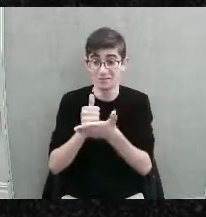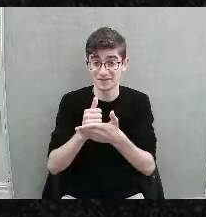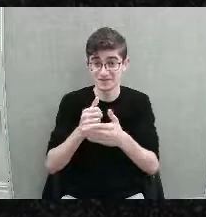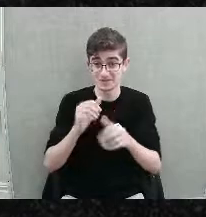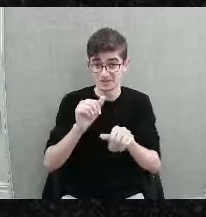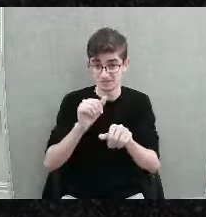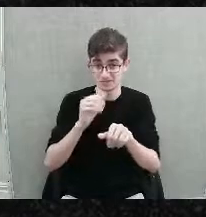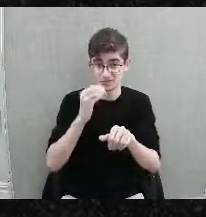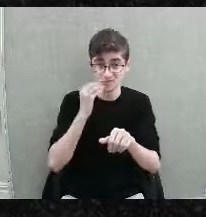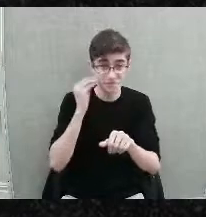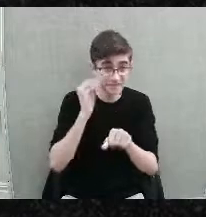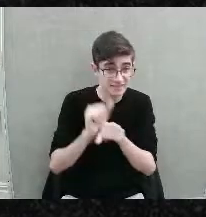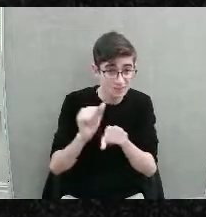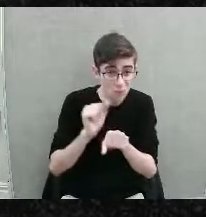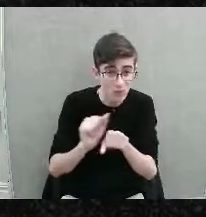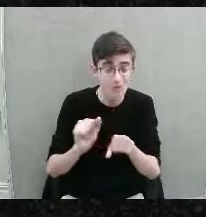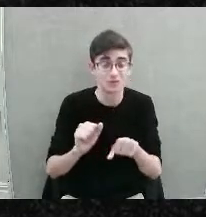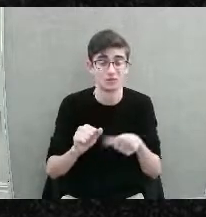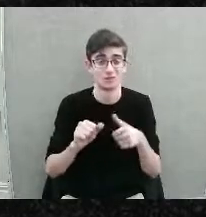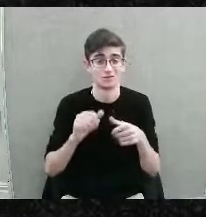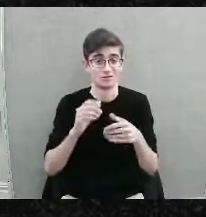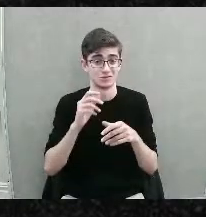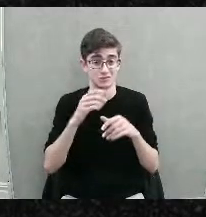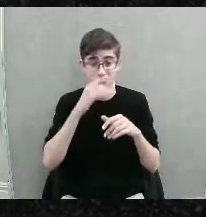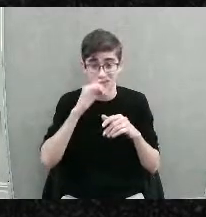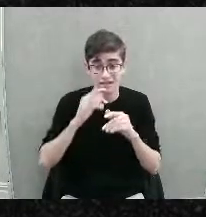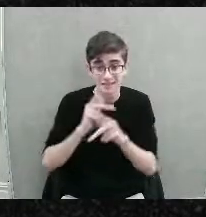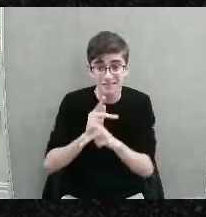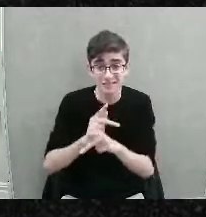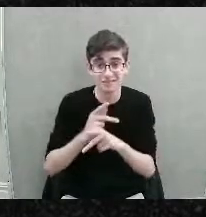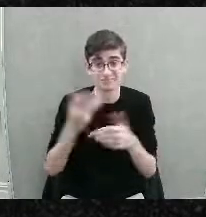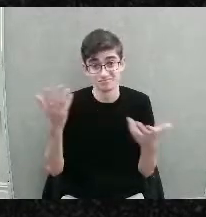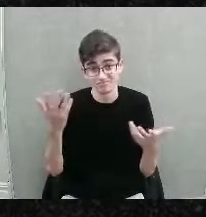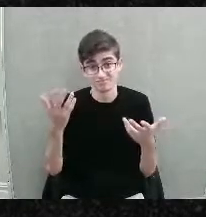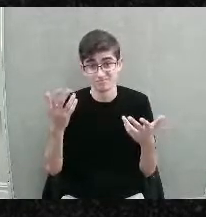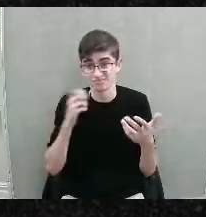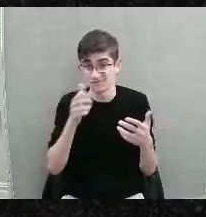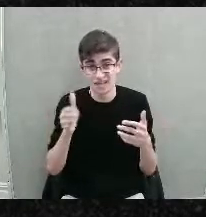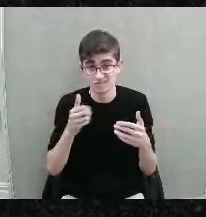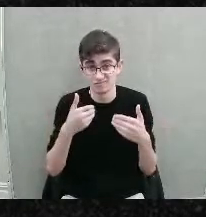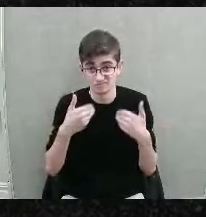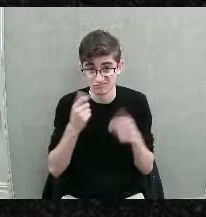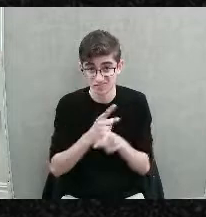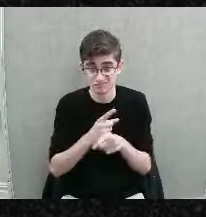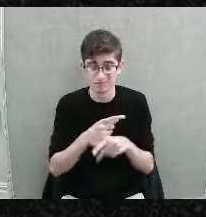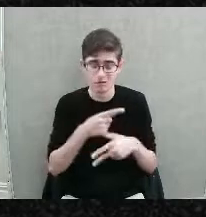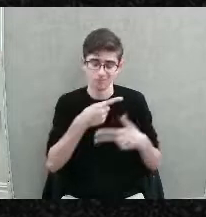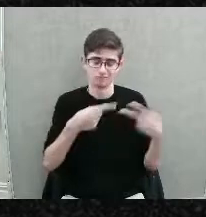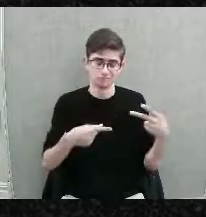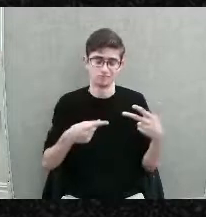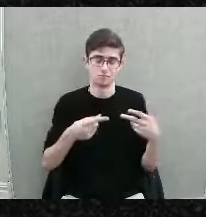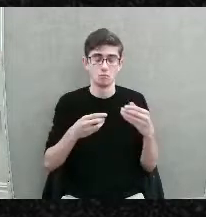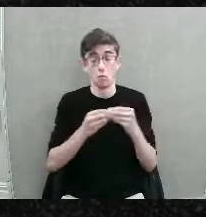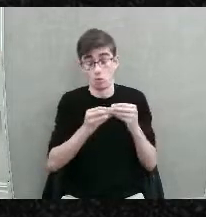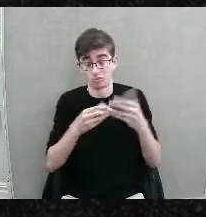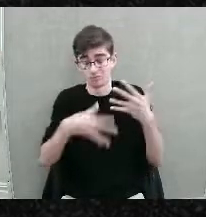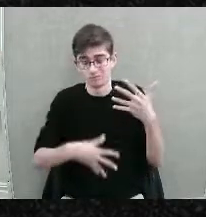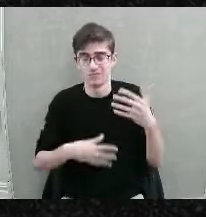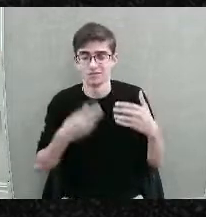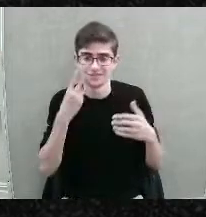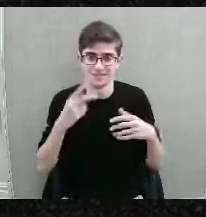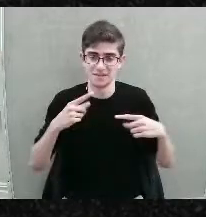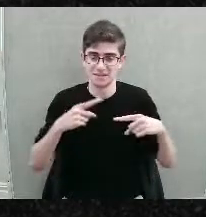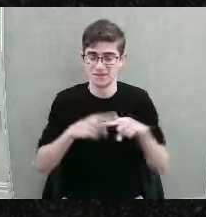childcare. So with these examples, I think we can see some of the paradoxical features of neoliberalism that have continued to structure the very